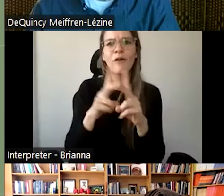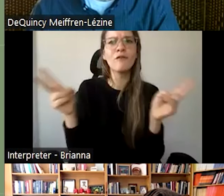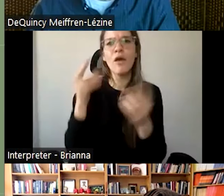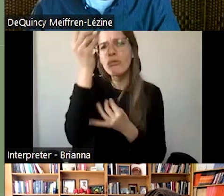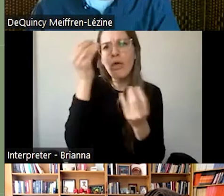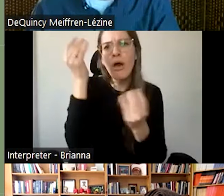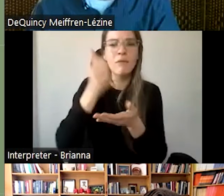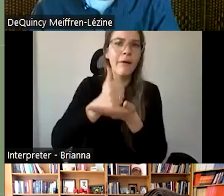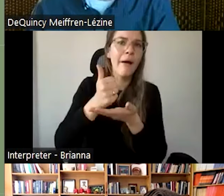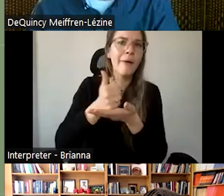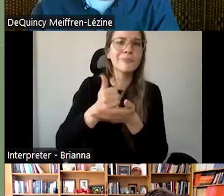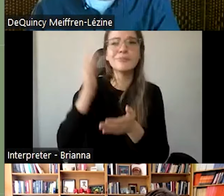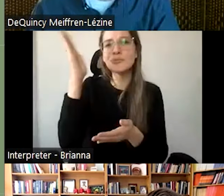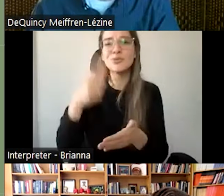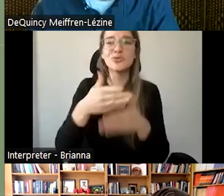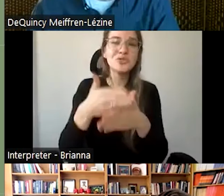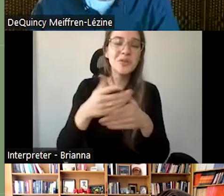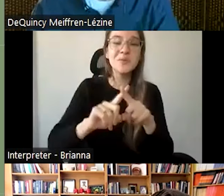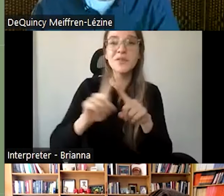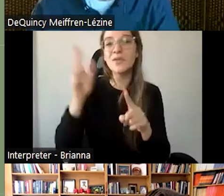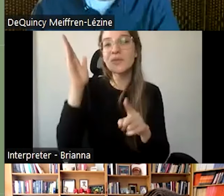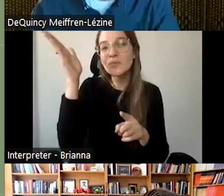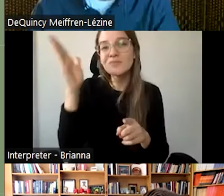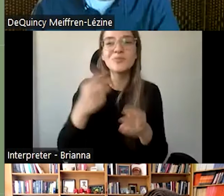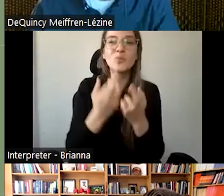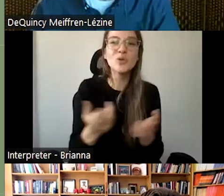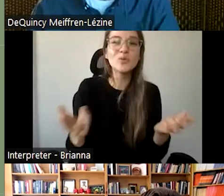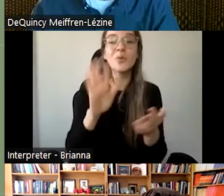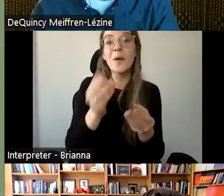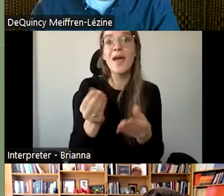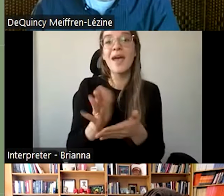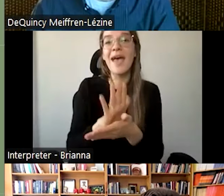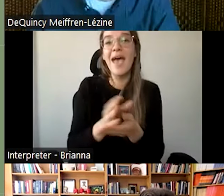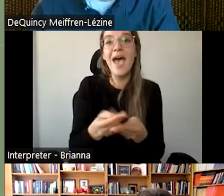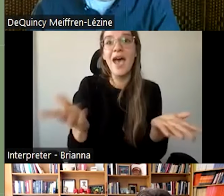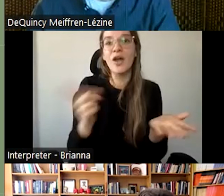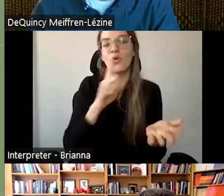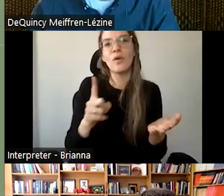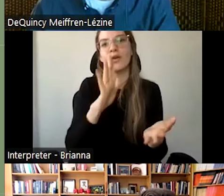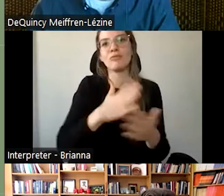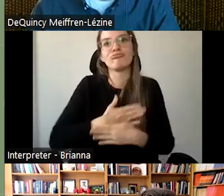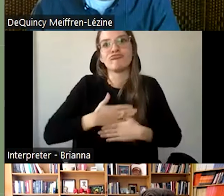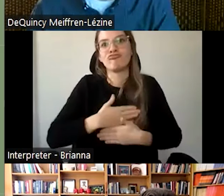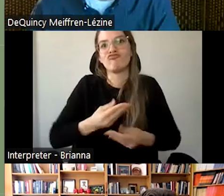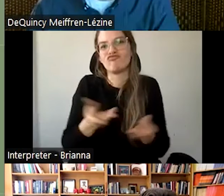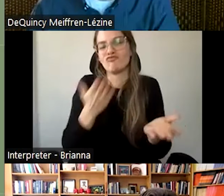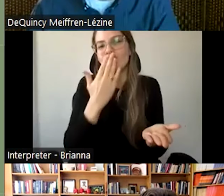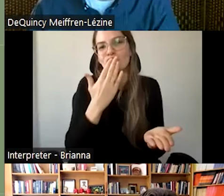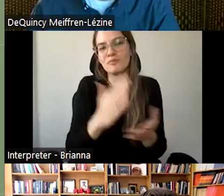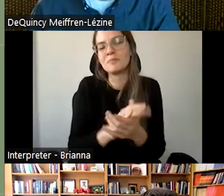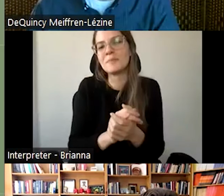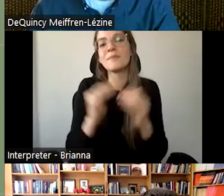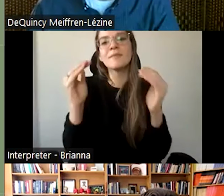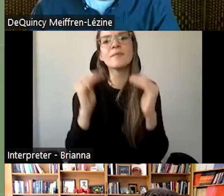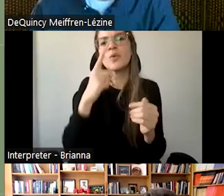presentation, for sharing the resources and handouts. Very generous of you. And then another asks, can you talk about your